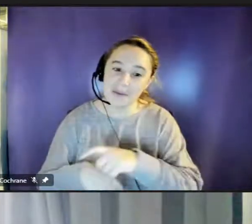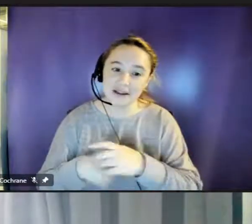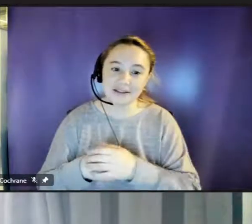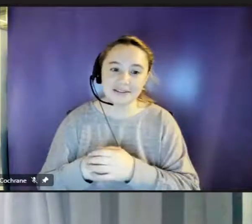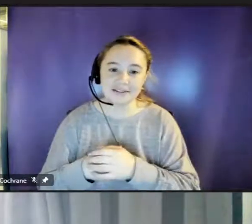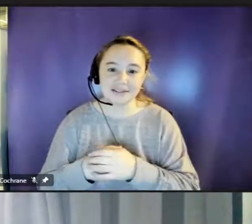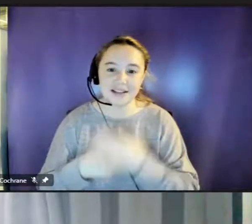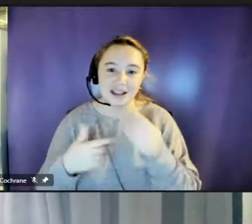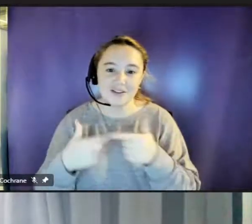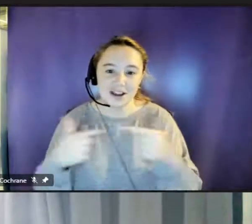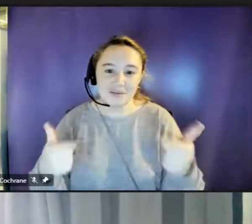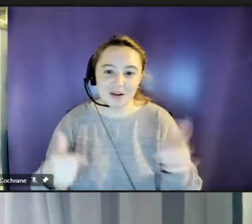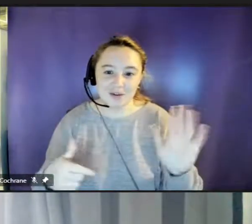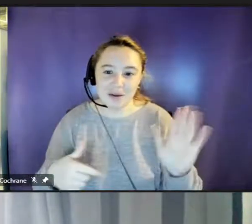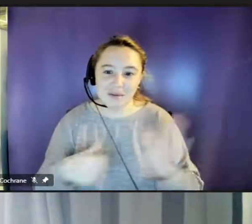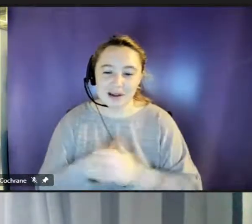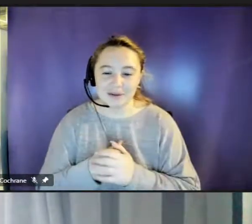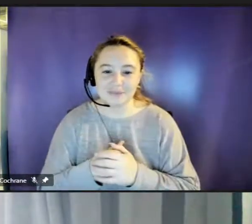very much. Bye-bye.